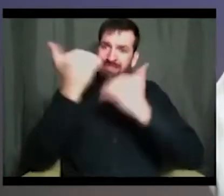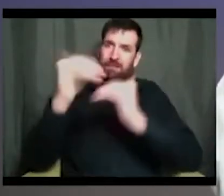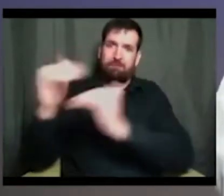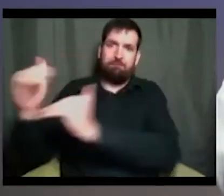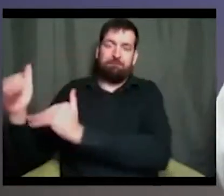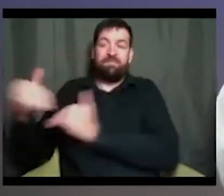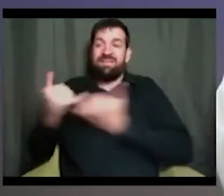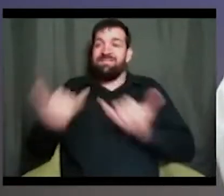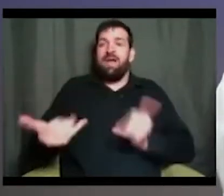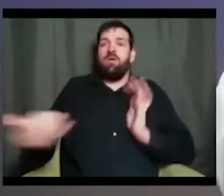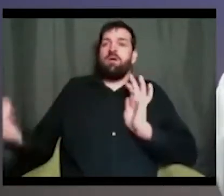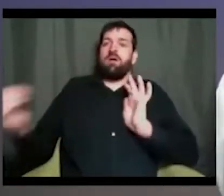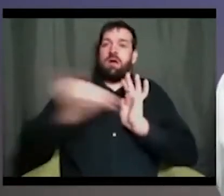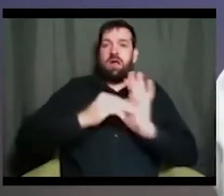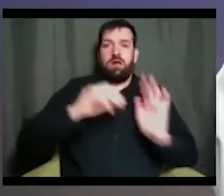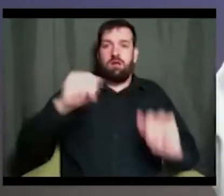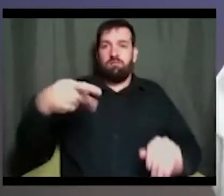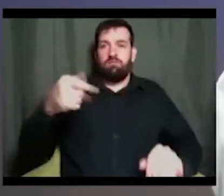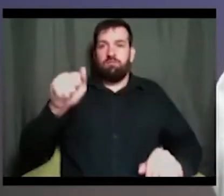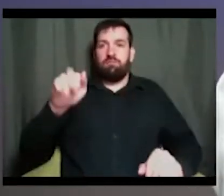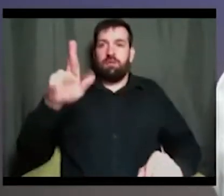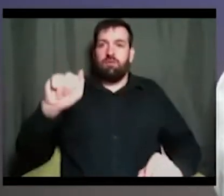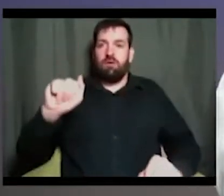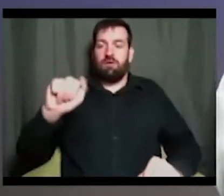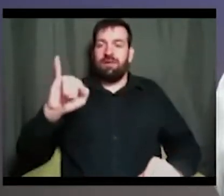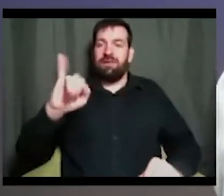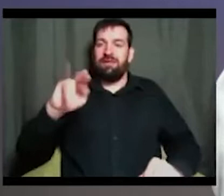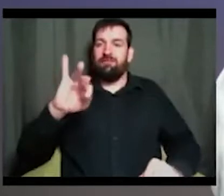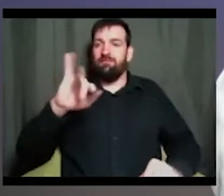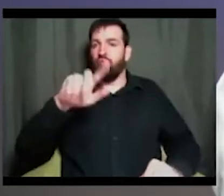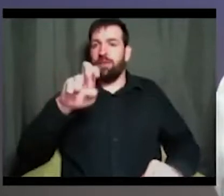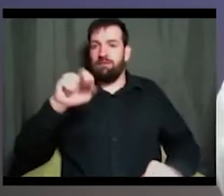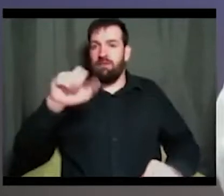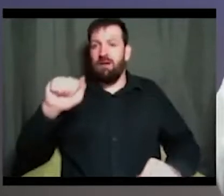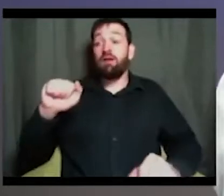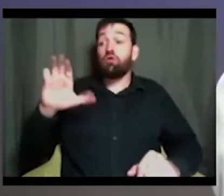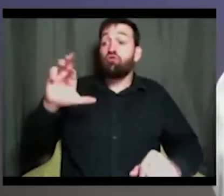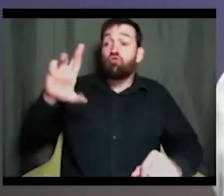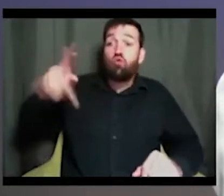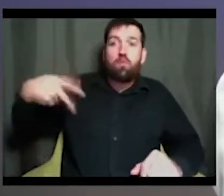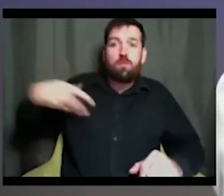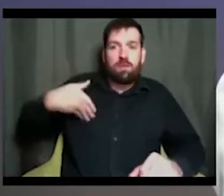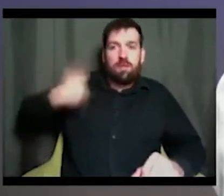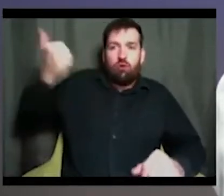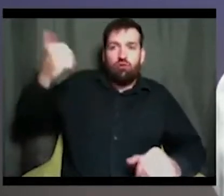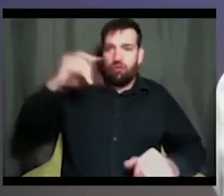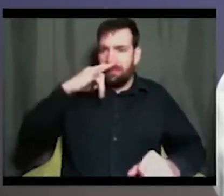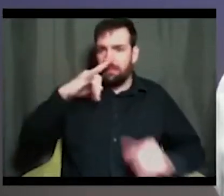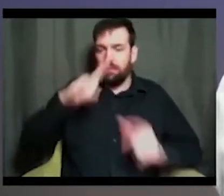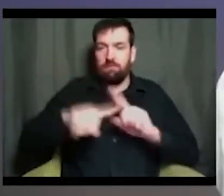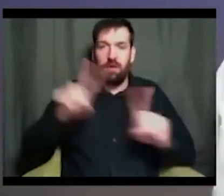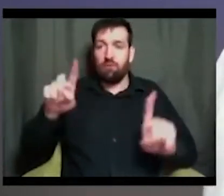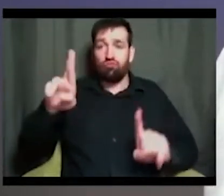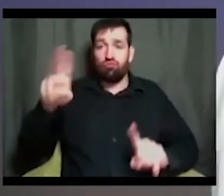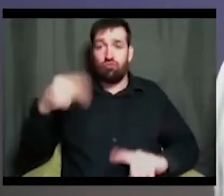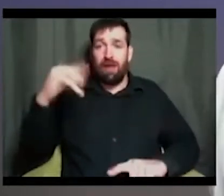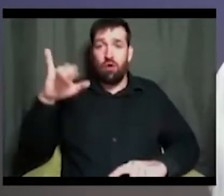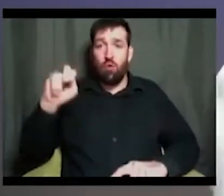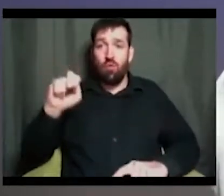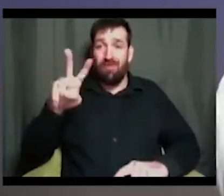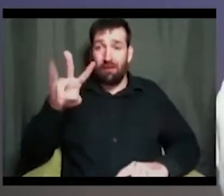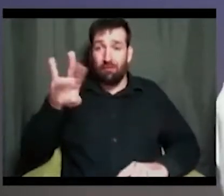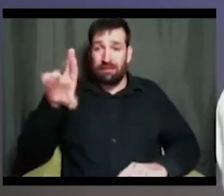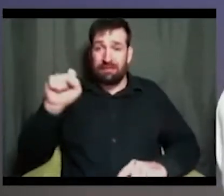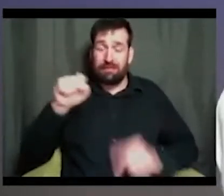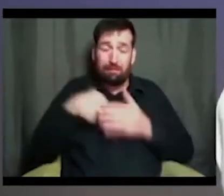back. Parainfluenza, the group is going to be obviously a little bit younger kids, but rhinovirus, it doesn't discriminate. It's going to be brand new babies all the way up